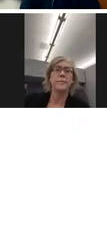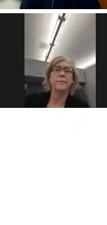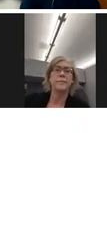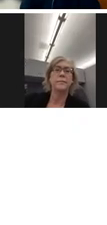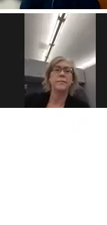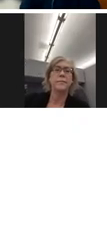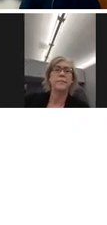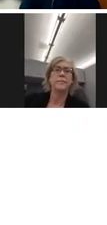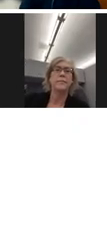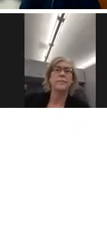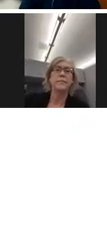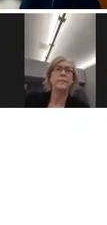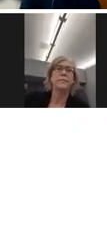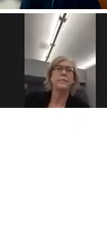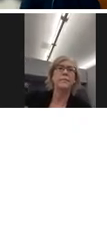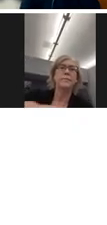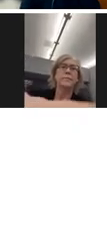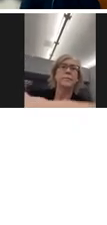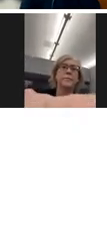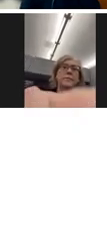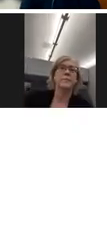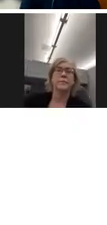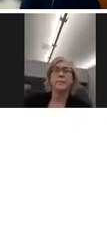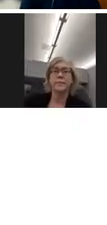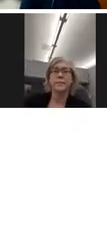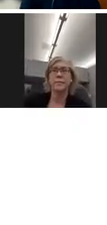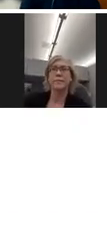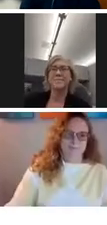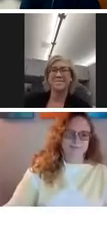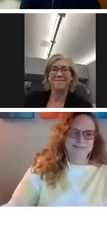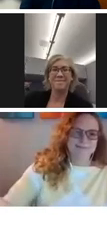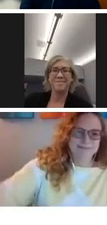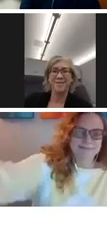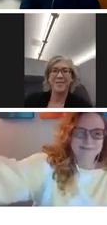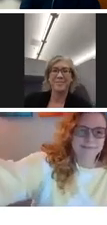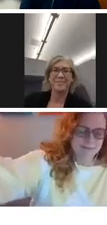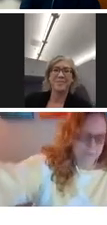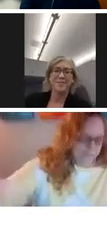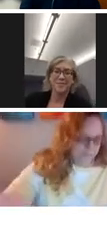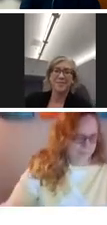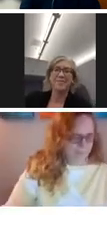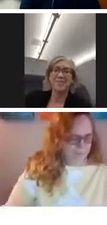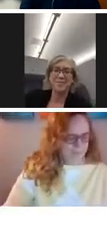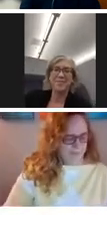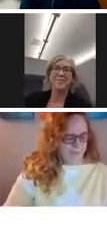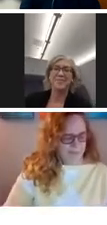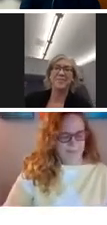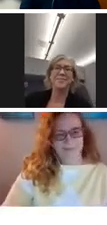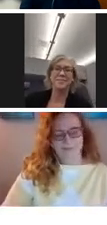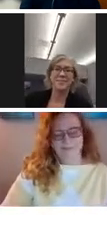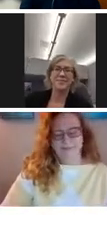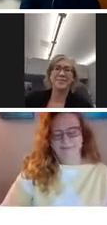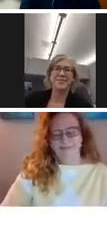you. I'm passionate about the agency and what we do. And I'm sure that my fellow coworkers who I've worked with for years,